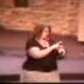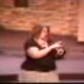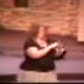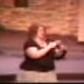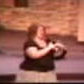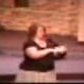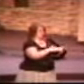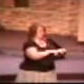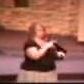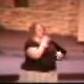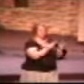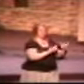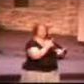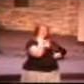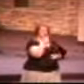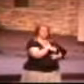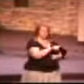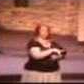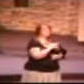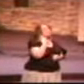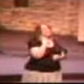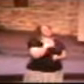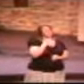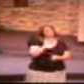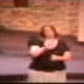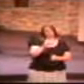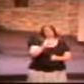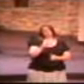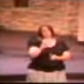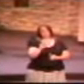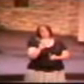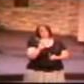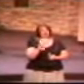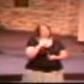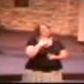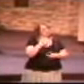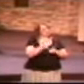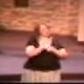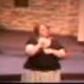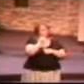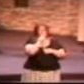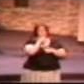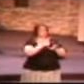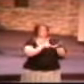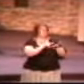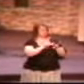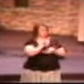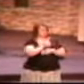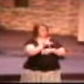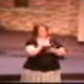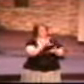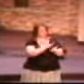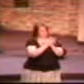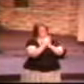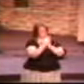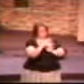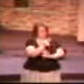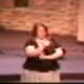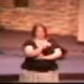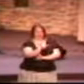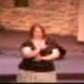will boil an egg for you if you don't like roast beef she will make a peanut butter and jelly sandwich for you Nana